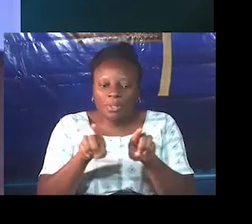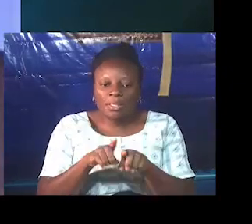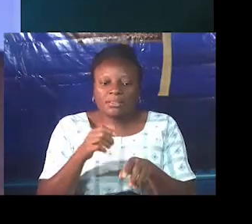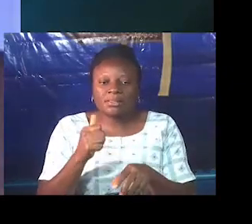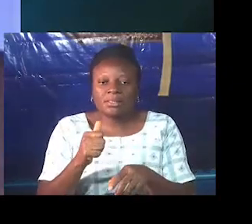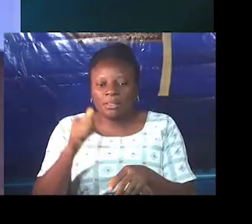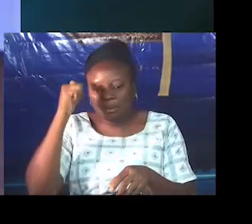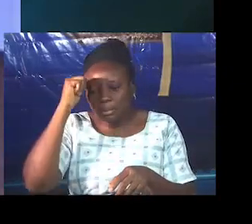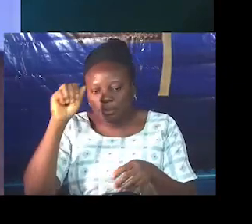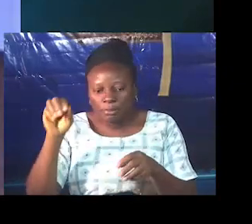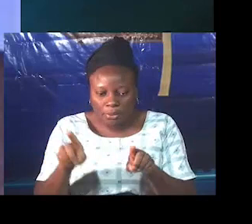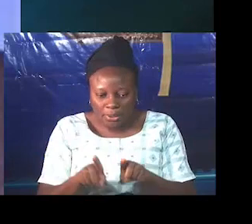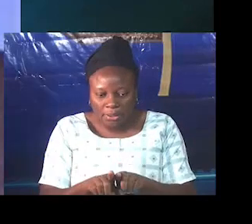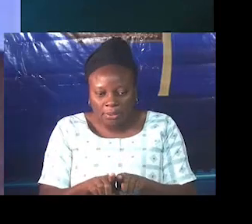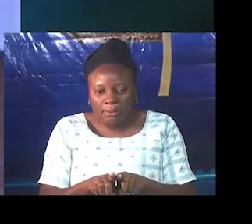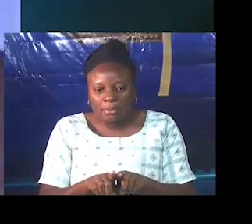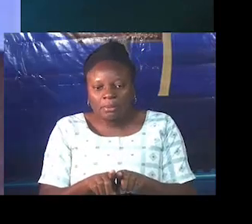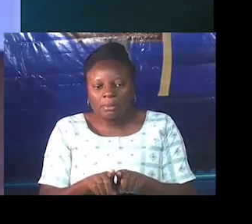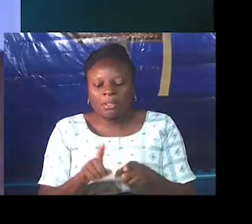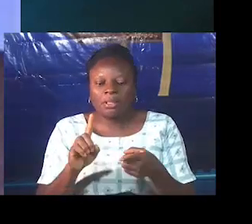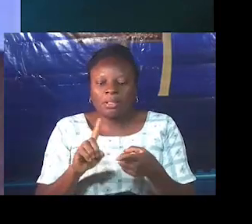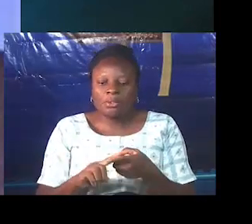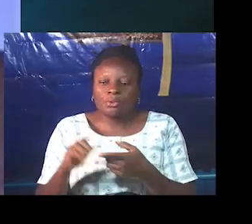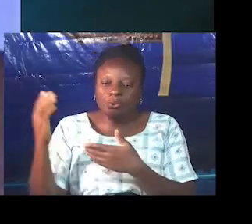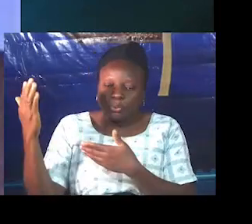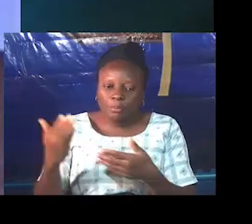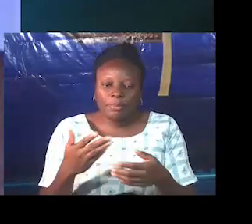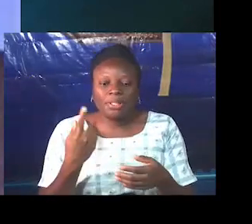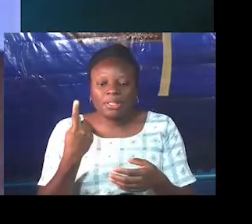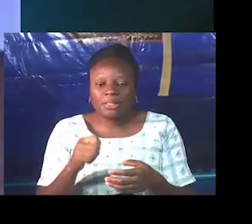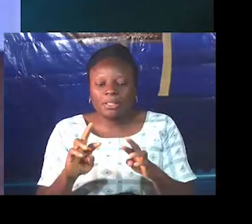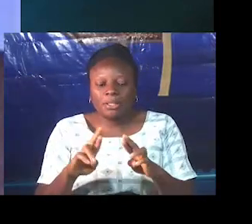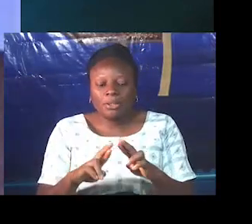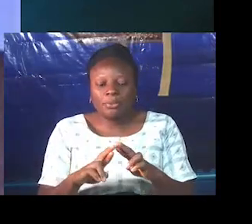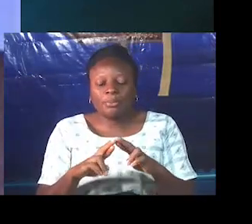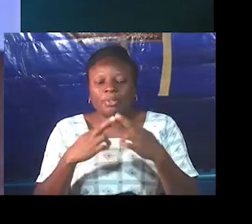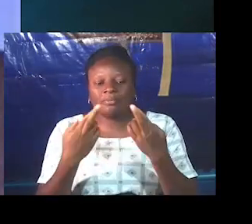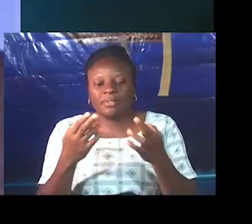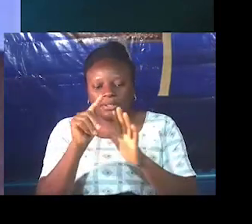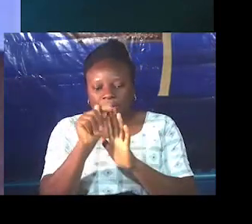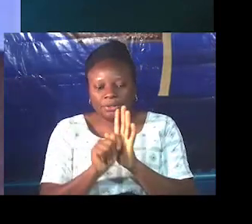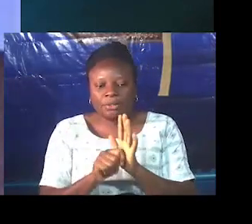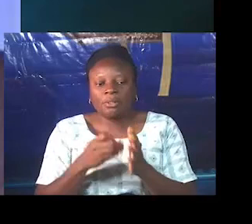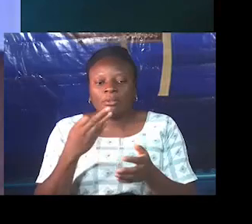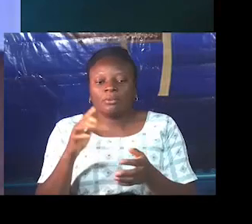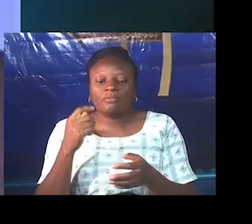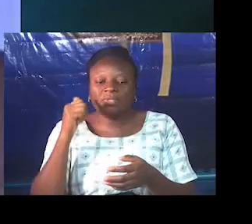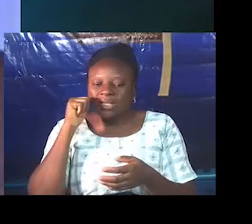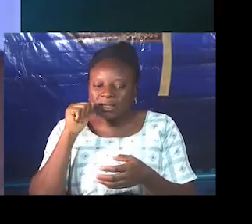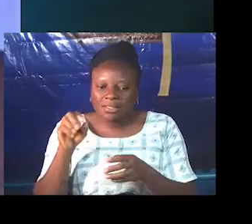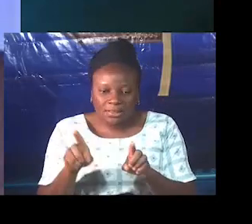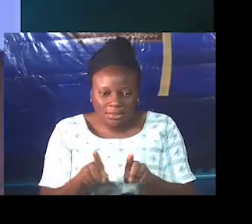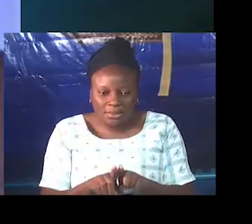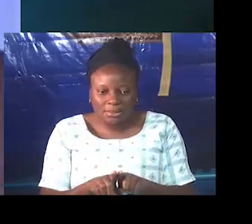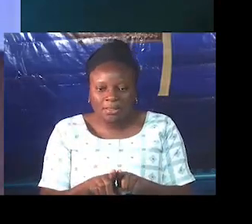to bring the revelation of the sister to your heart, and the same